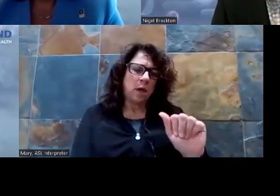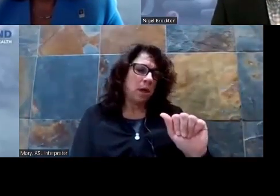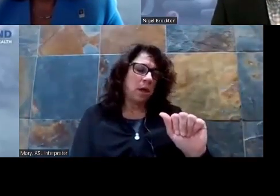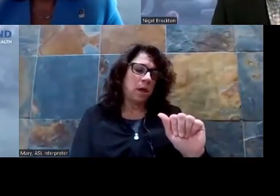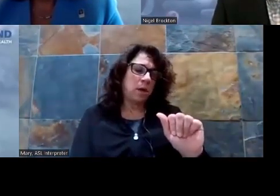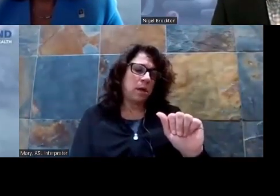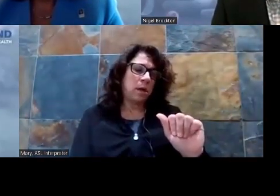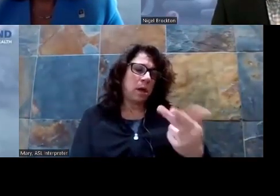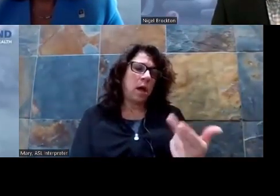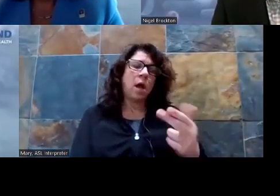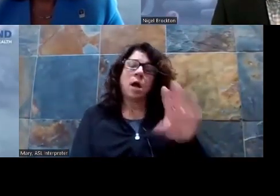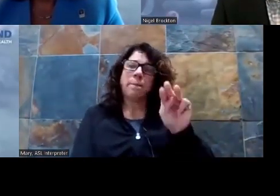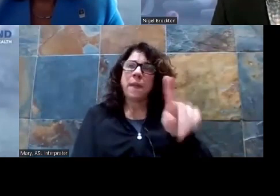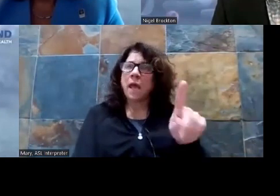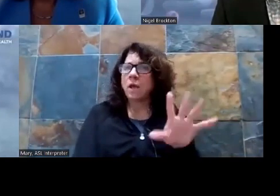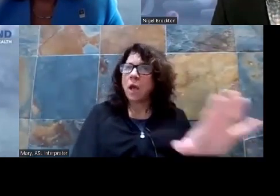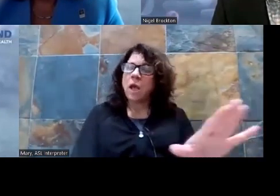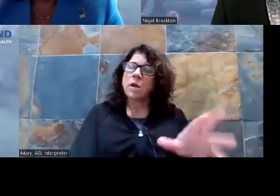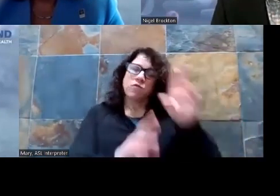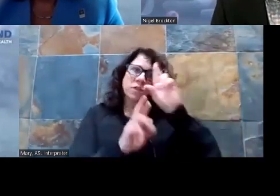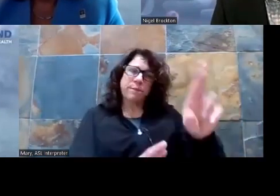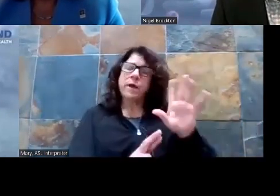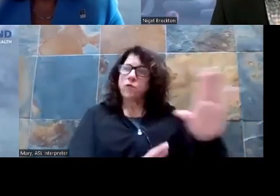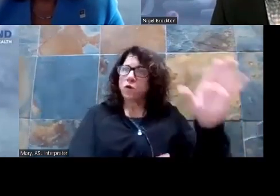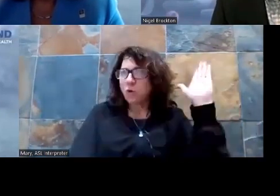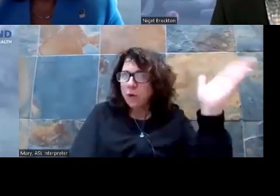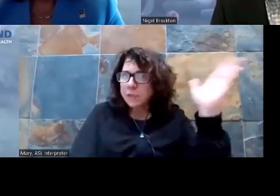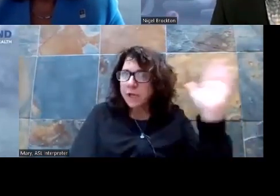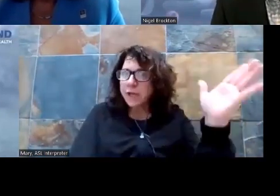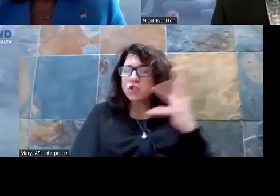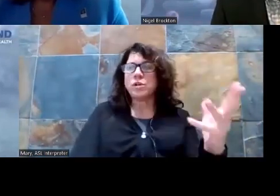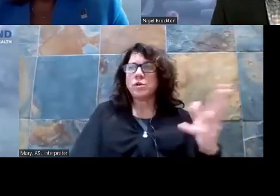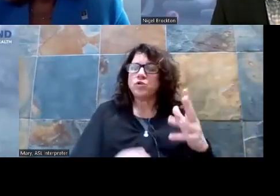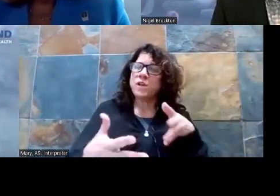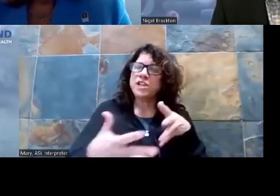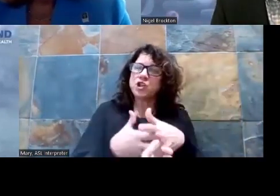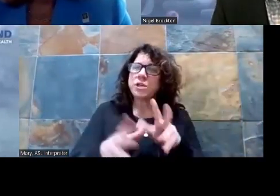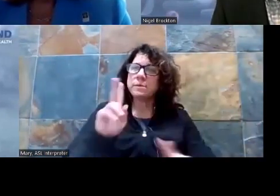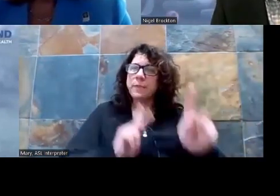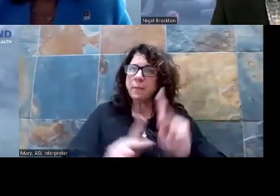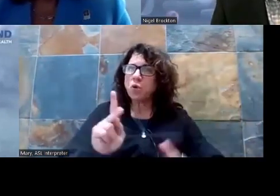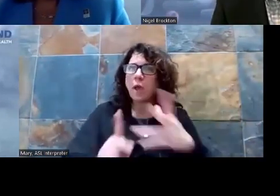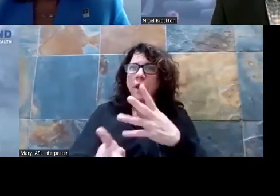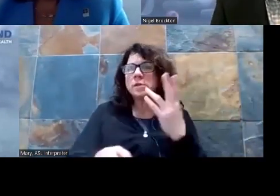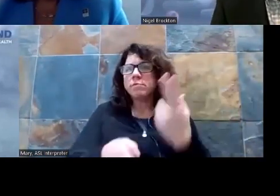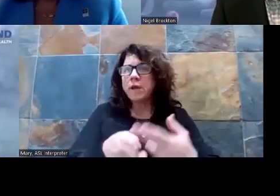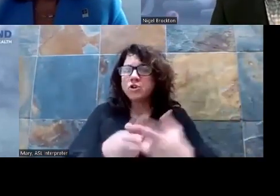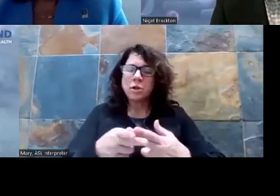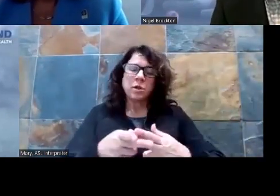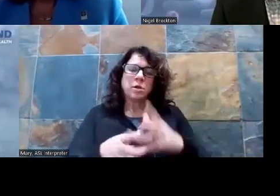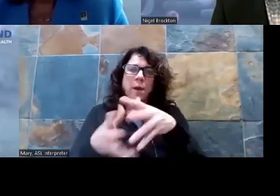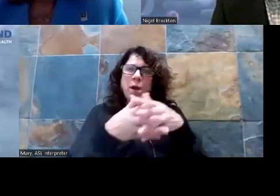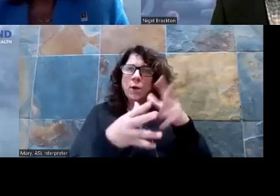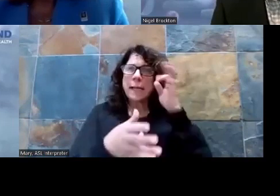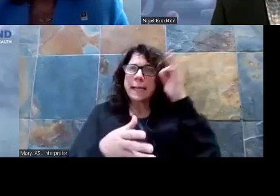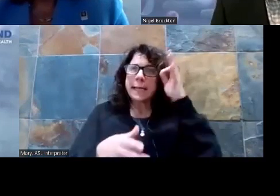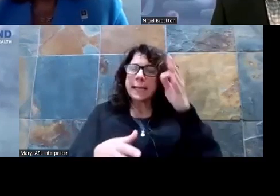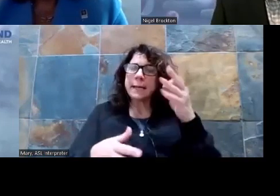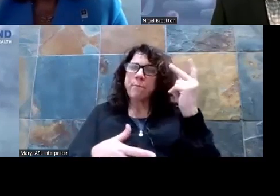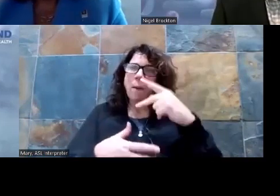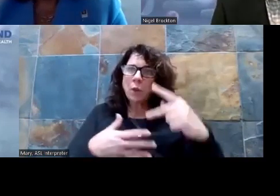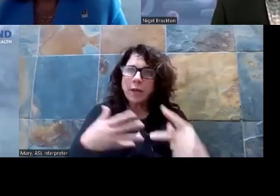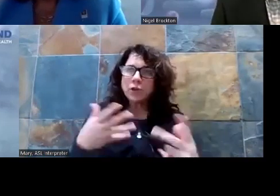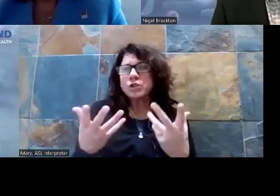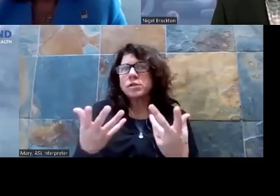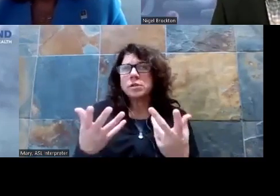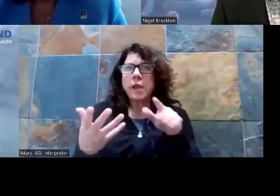showed to Indigenous people in her presentation. But as has been mentioned, American Indian populations have,